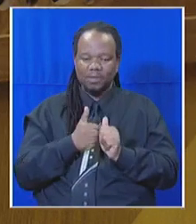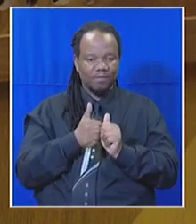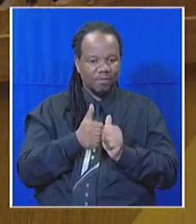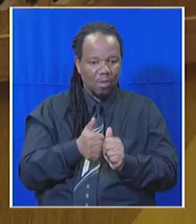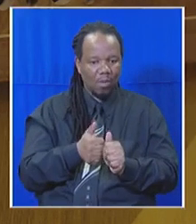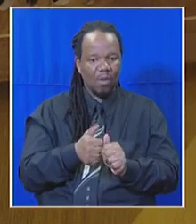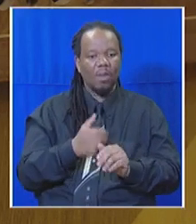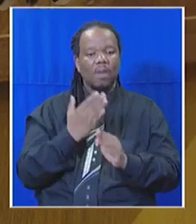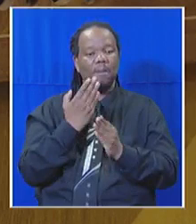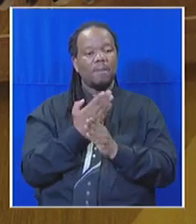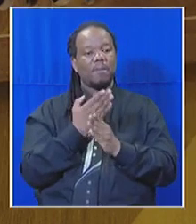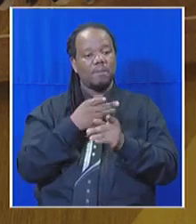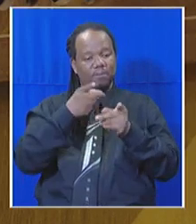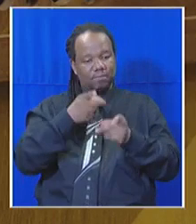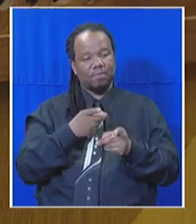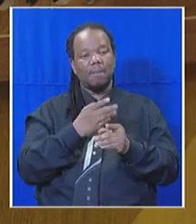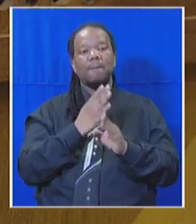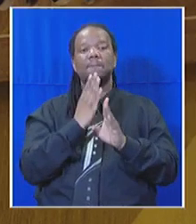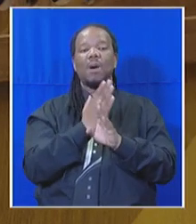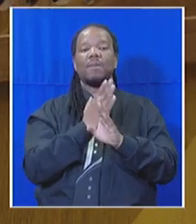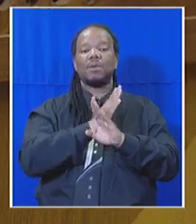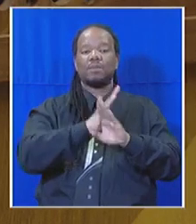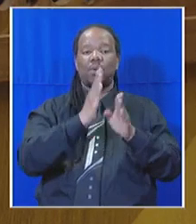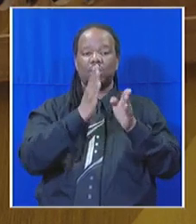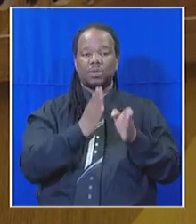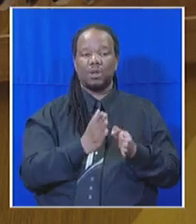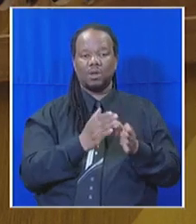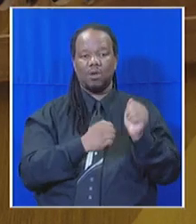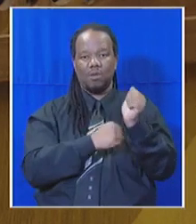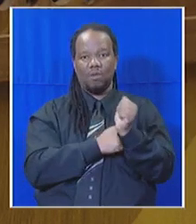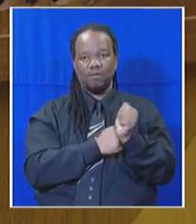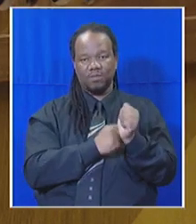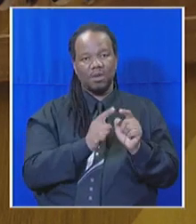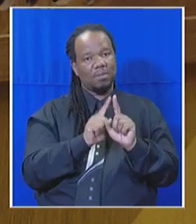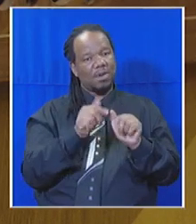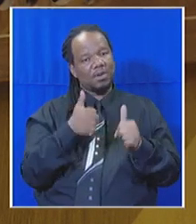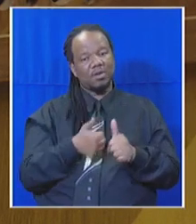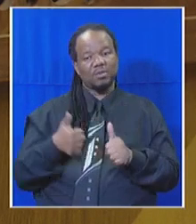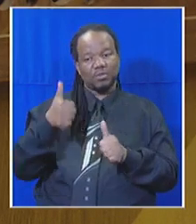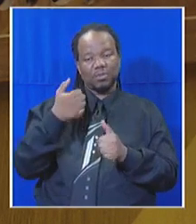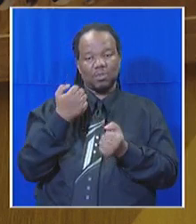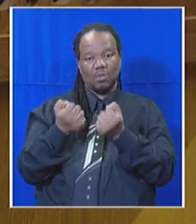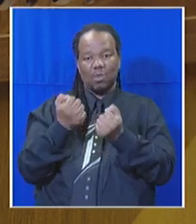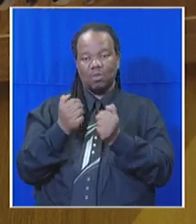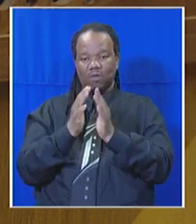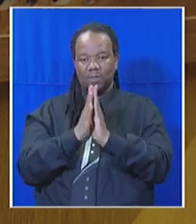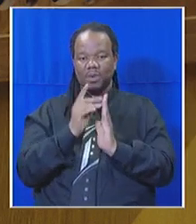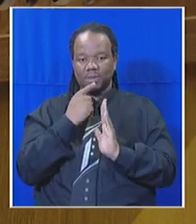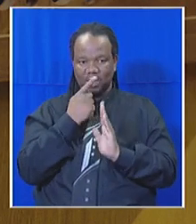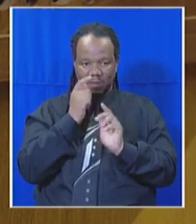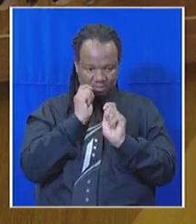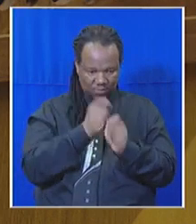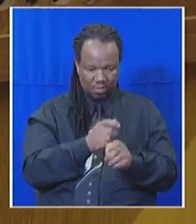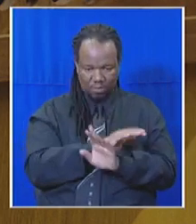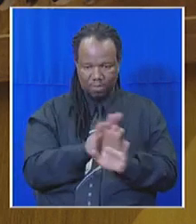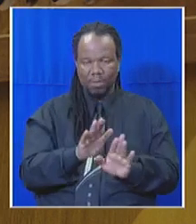by the decisions of the public protector in view of a binding Supreme Court of Appeal decision. The recommendations